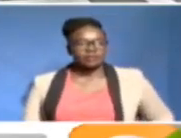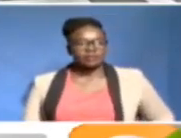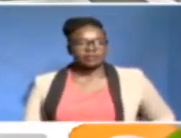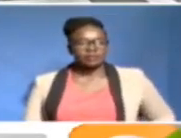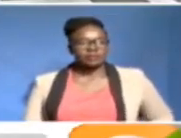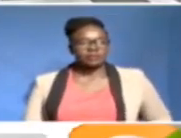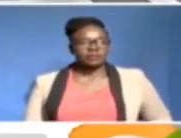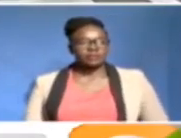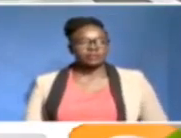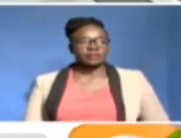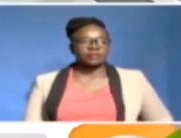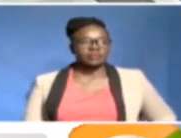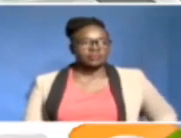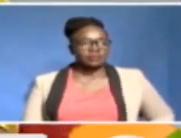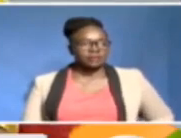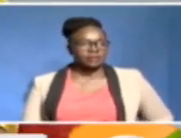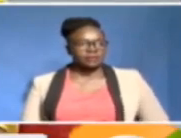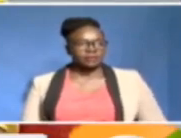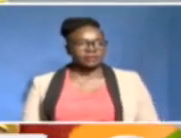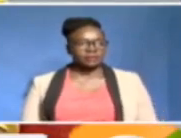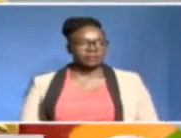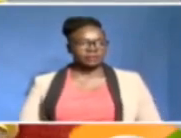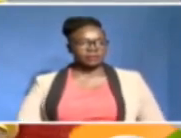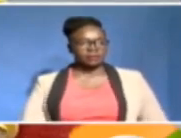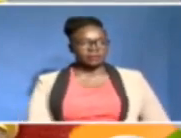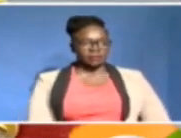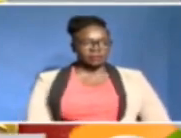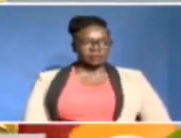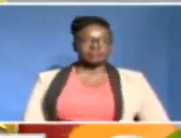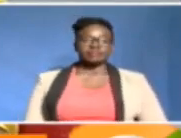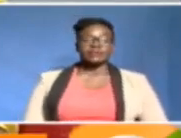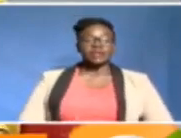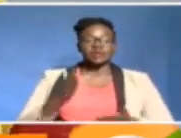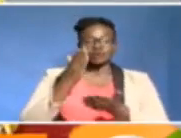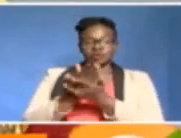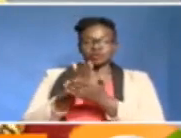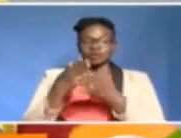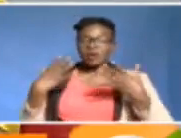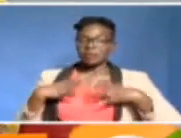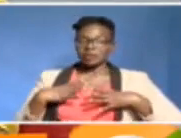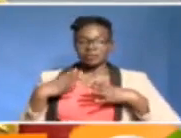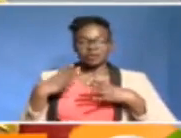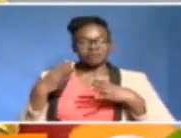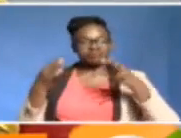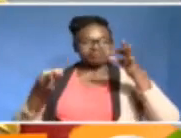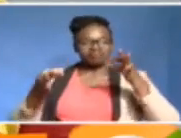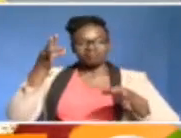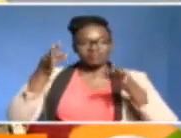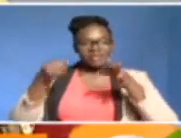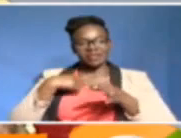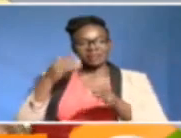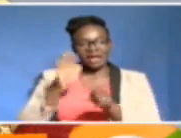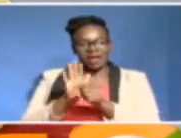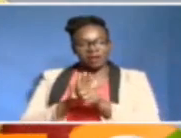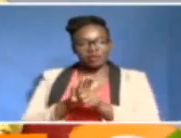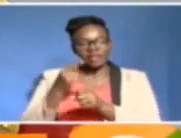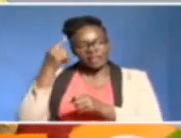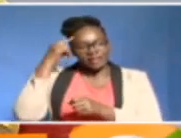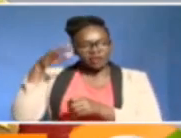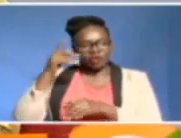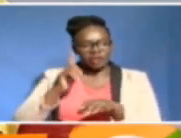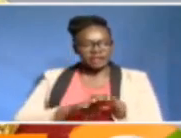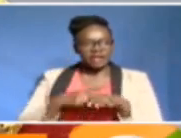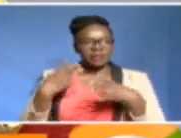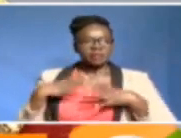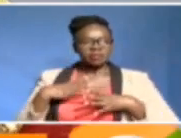Well, unfortunately, I do get judged a lot because they think I'm being sponsored all the time, or I'm being sponsored at